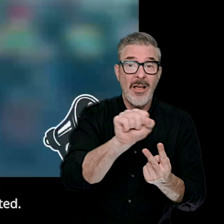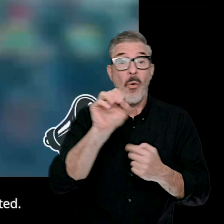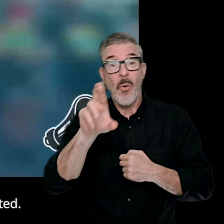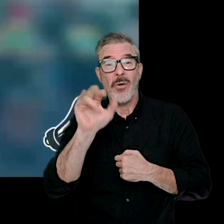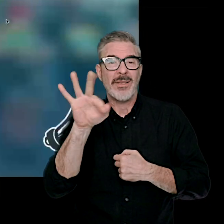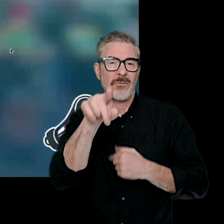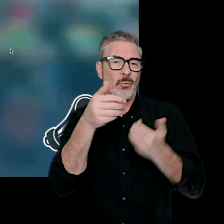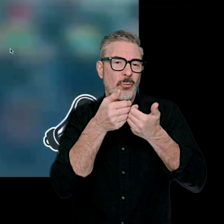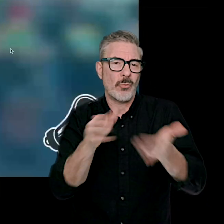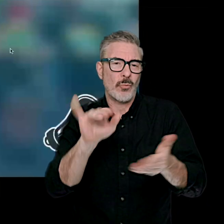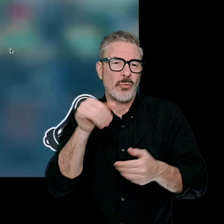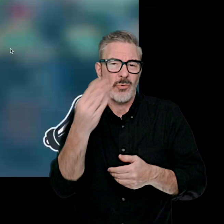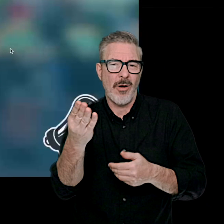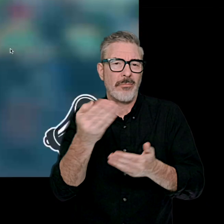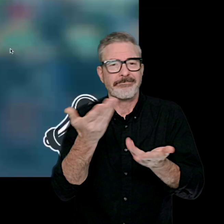deemed terminated.